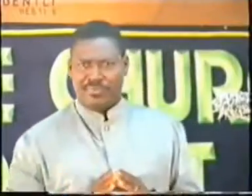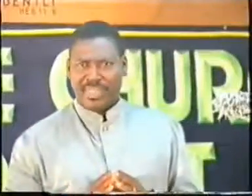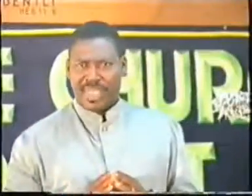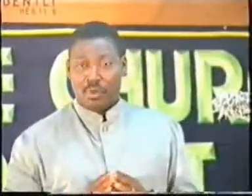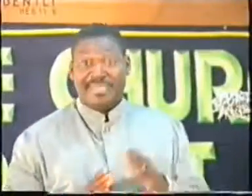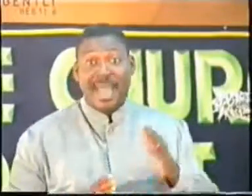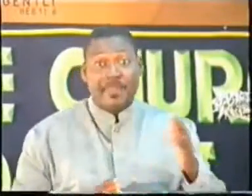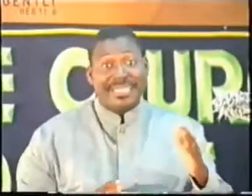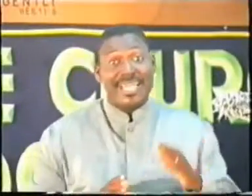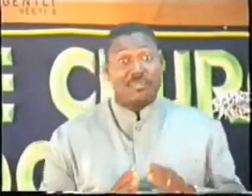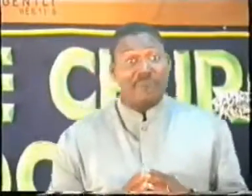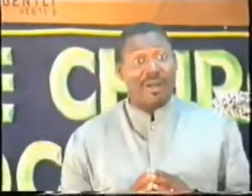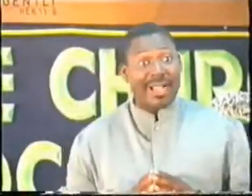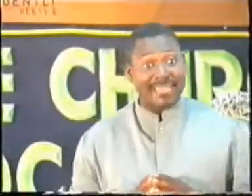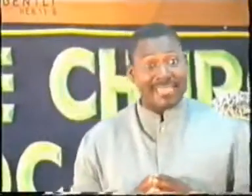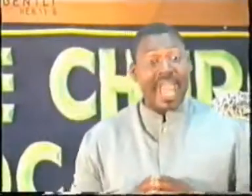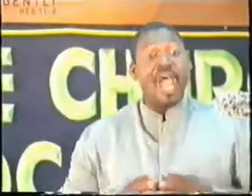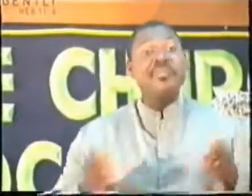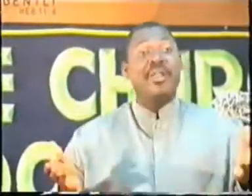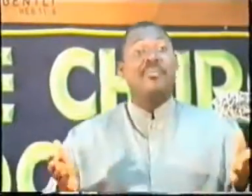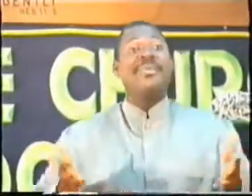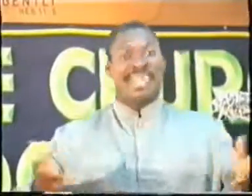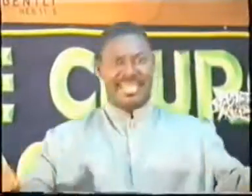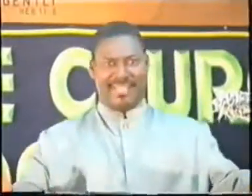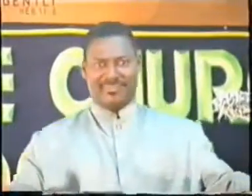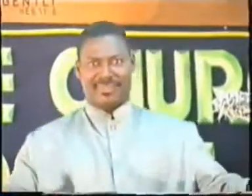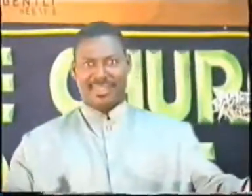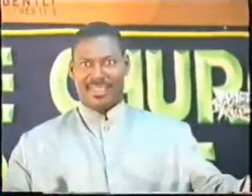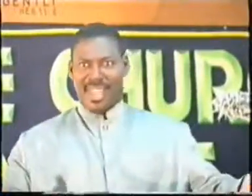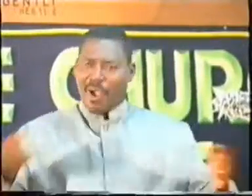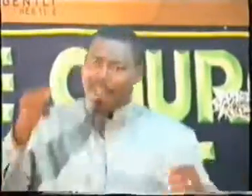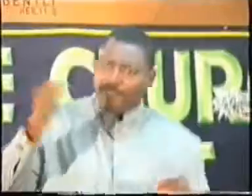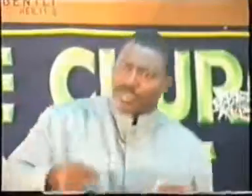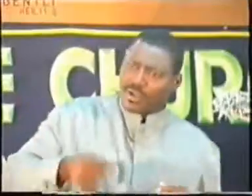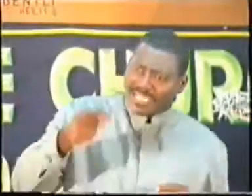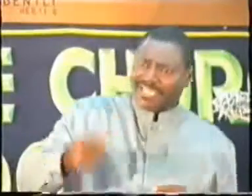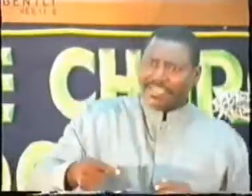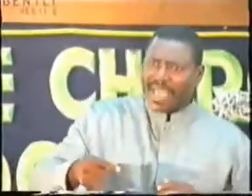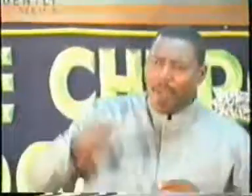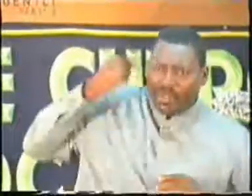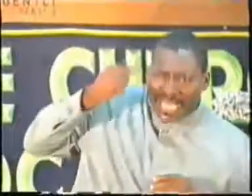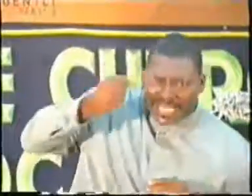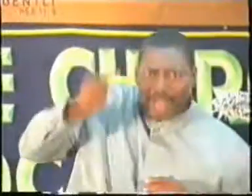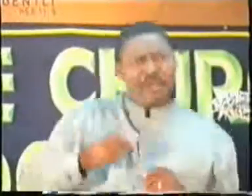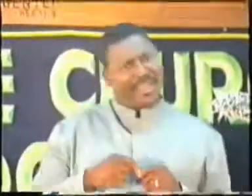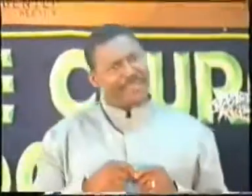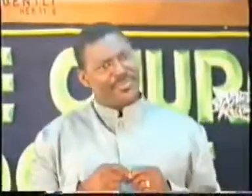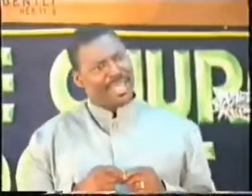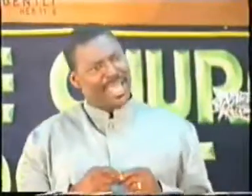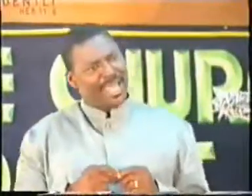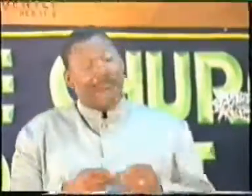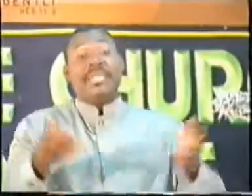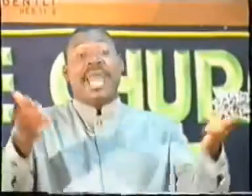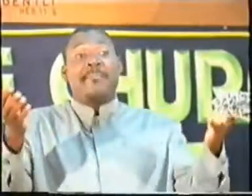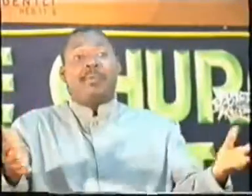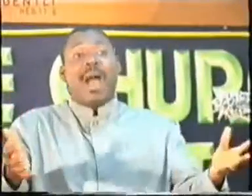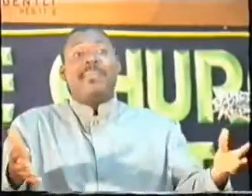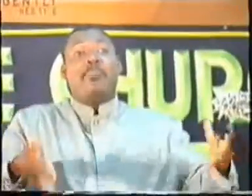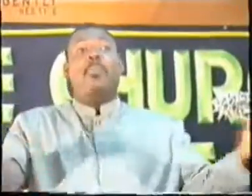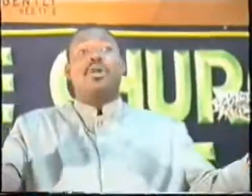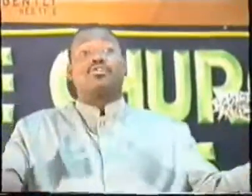akumemu, wabisa Peter ni asumafu wakane say, enu yanom yenye den. Ahona Petro kache wan say, mwan sakra mwadwin. Na mo